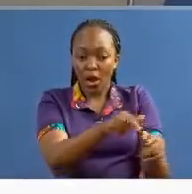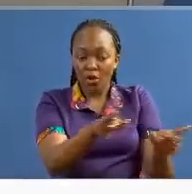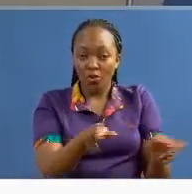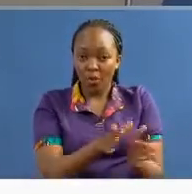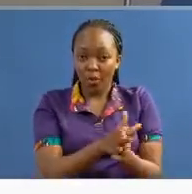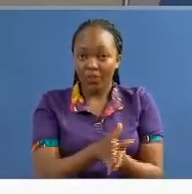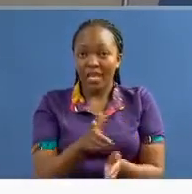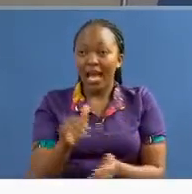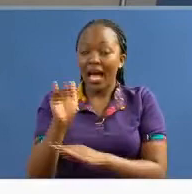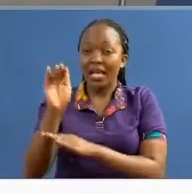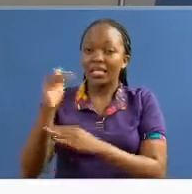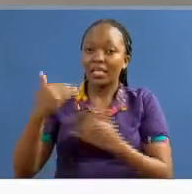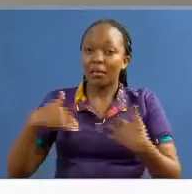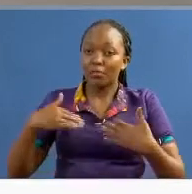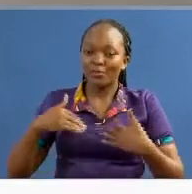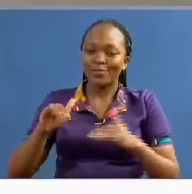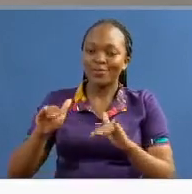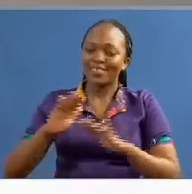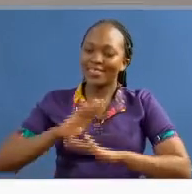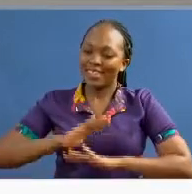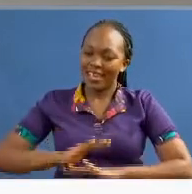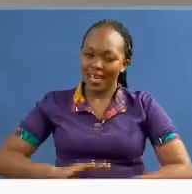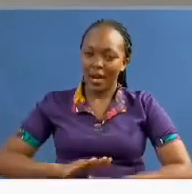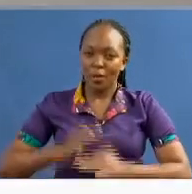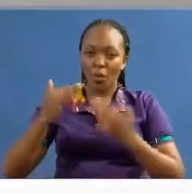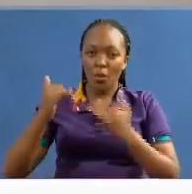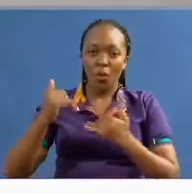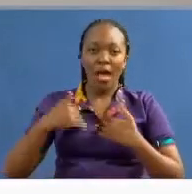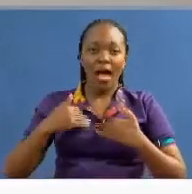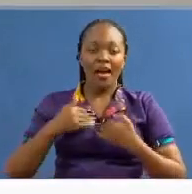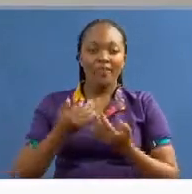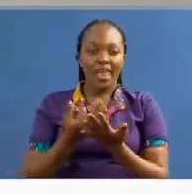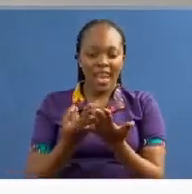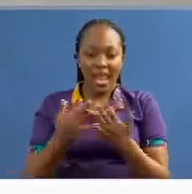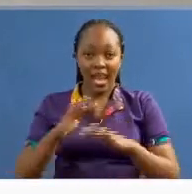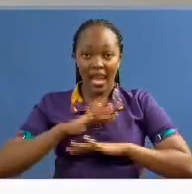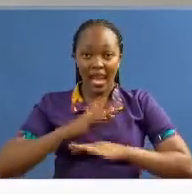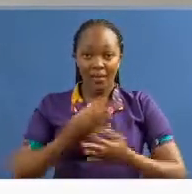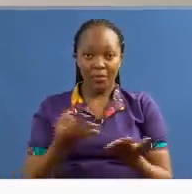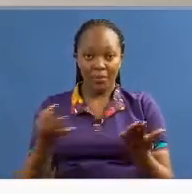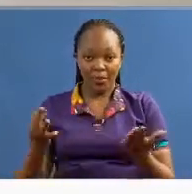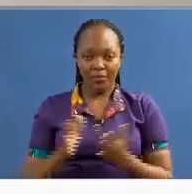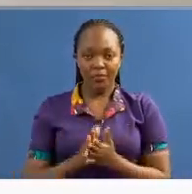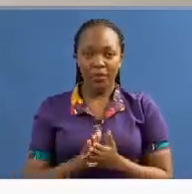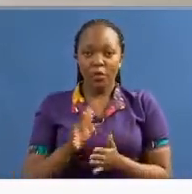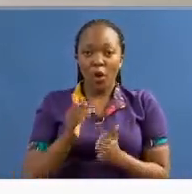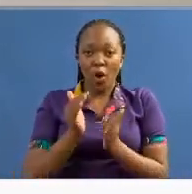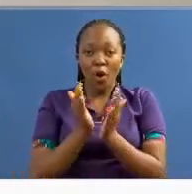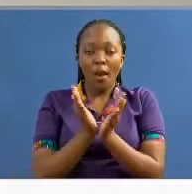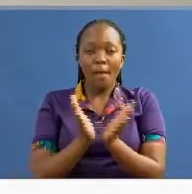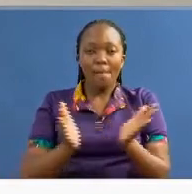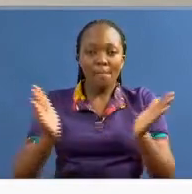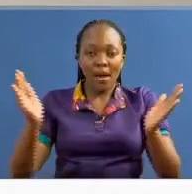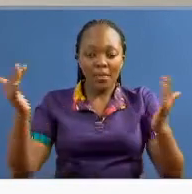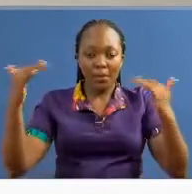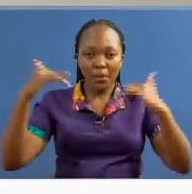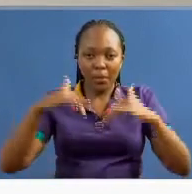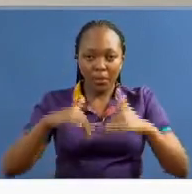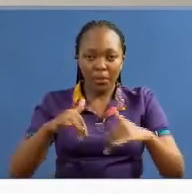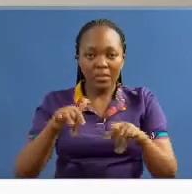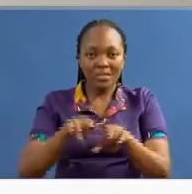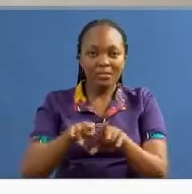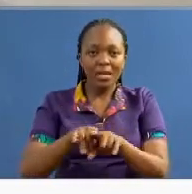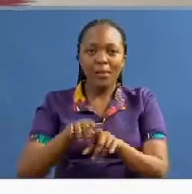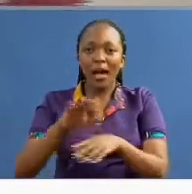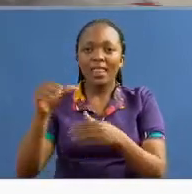the government has put in place enough measures to contain the virus. On that note, all public gatherings and prison visits have been